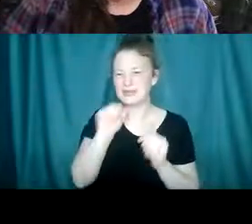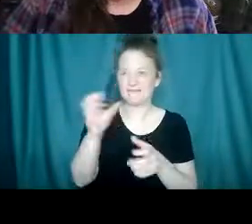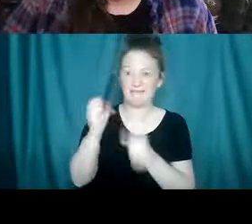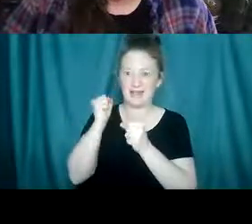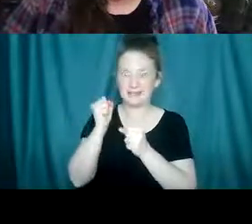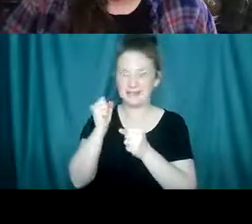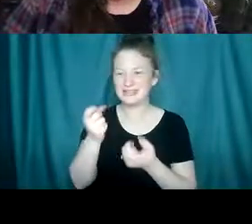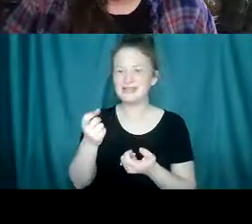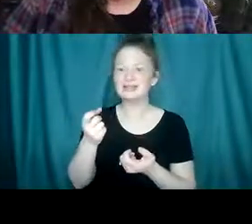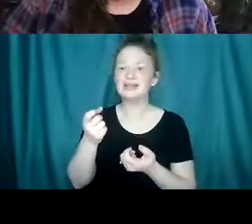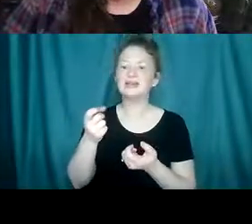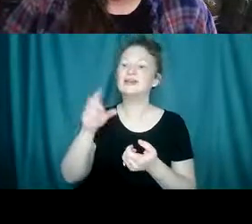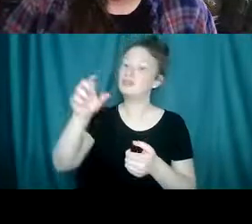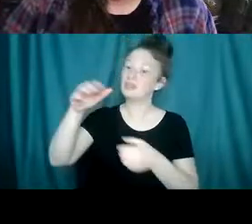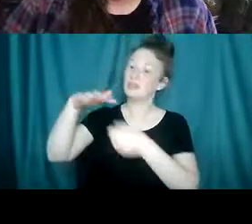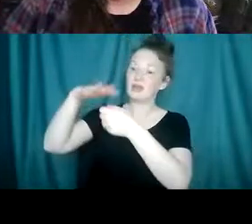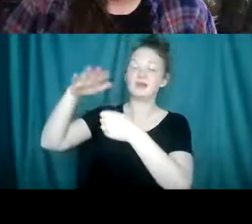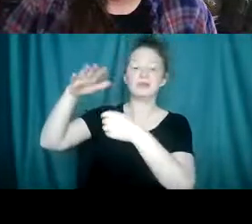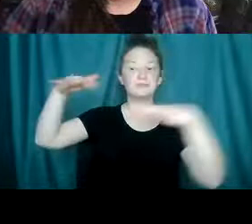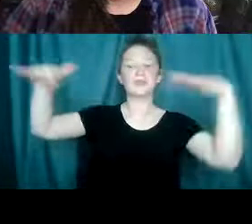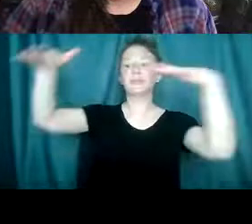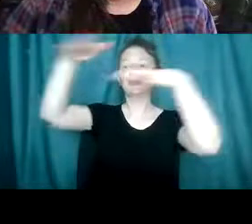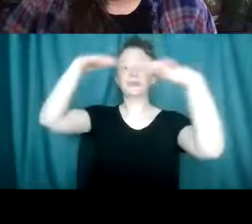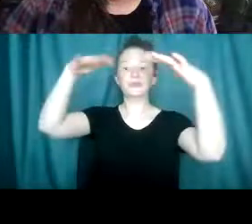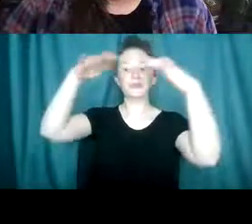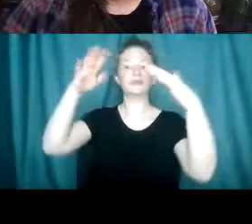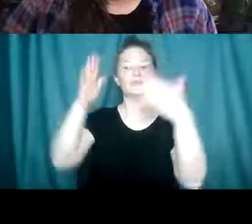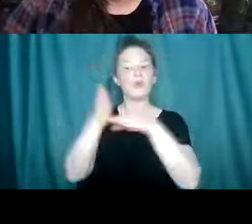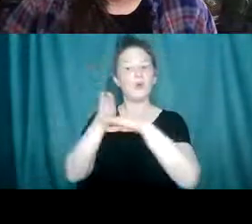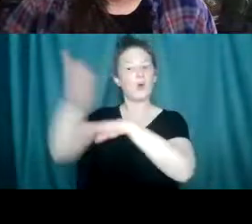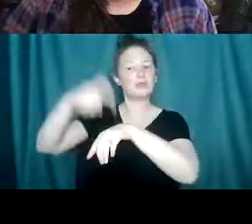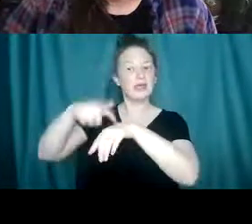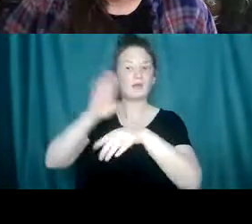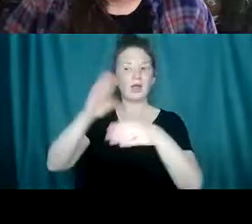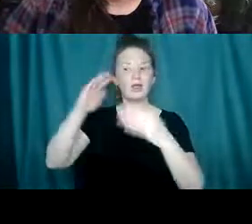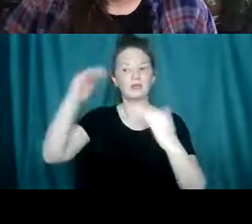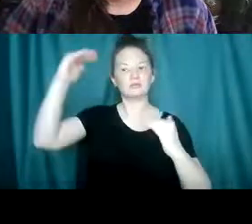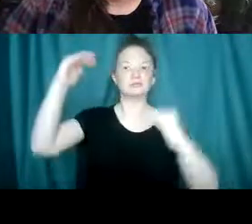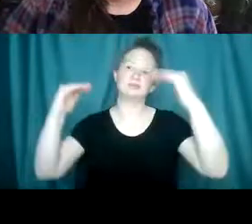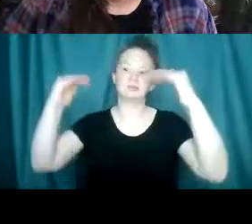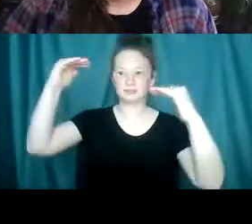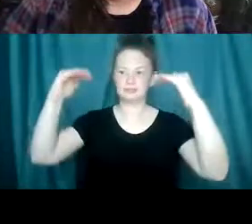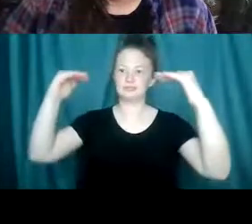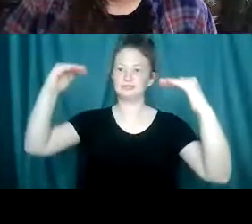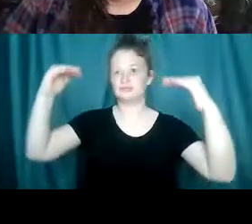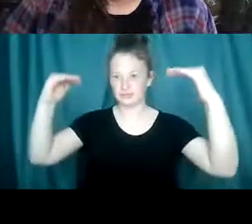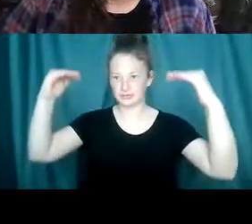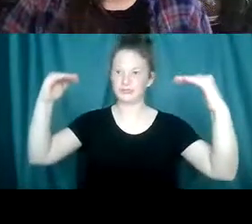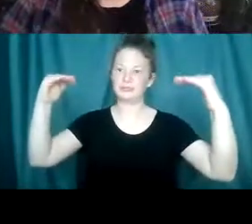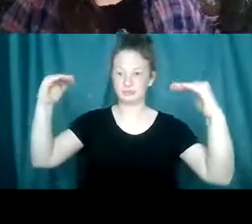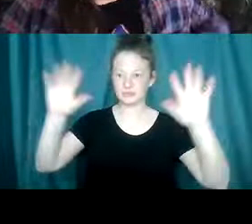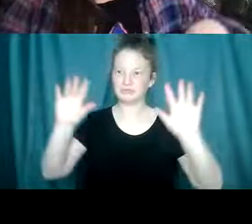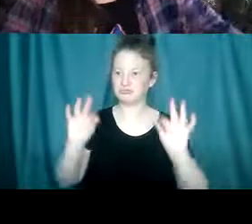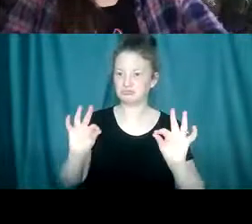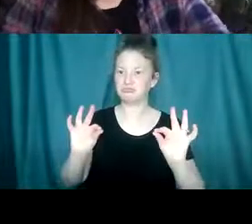The atmosphere will equilibrate over time, really way faster than we capture it. So